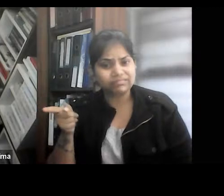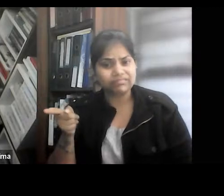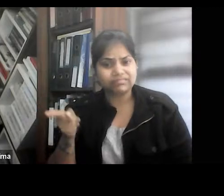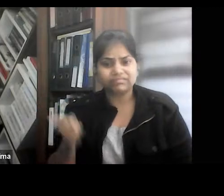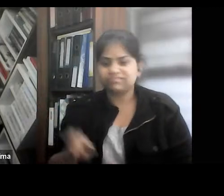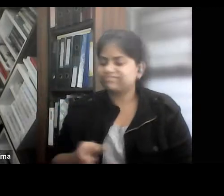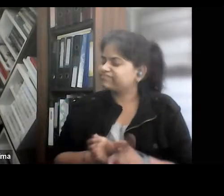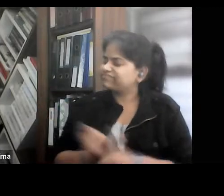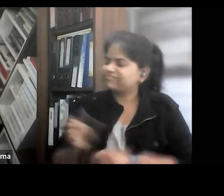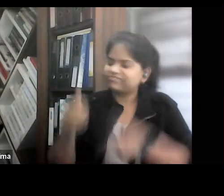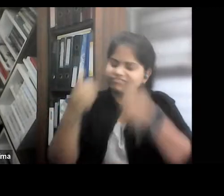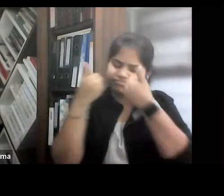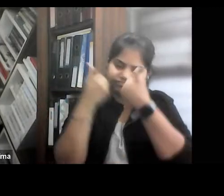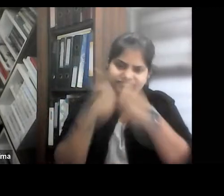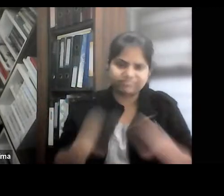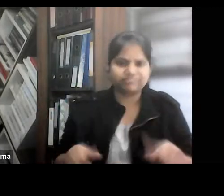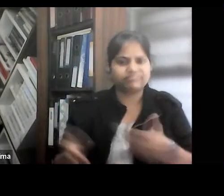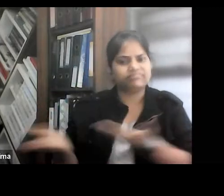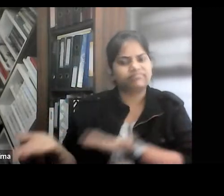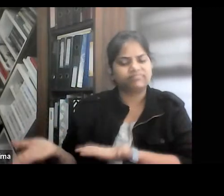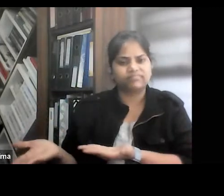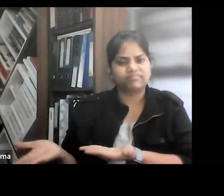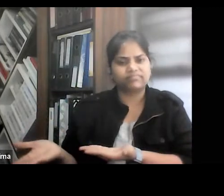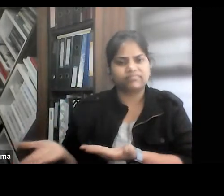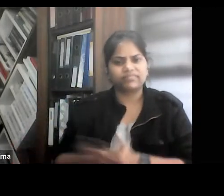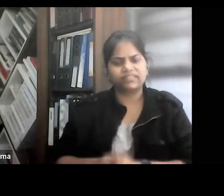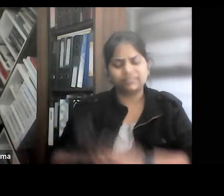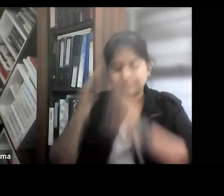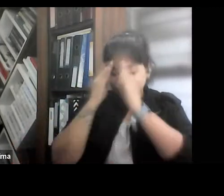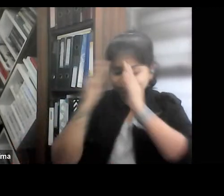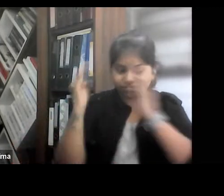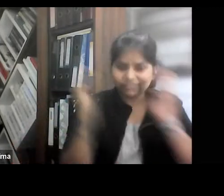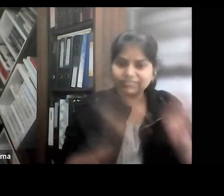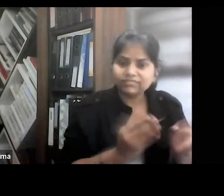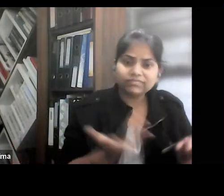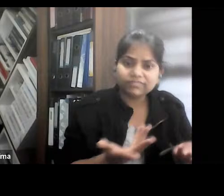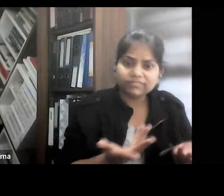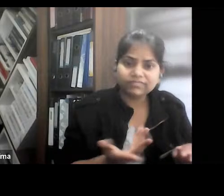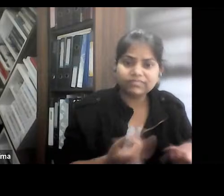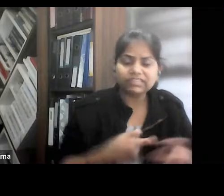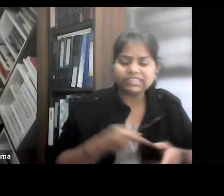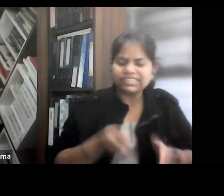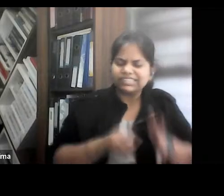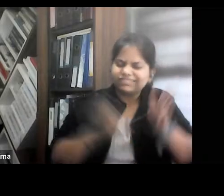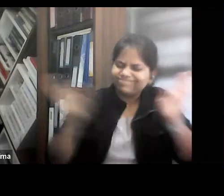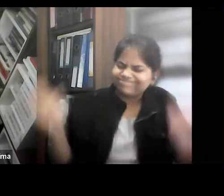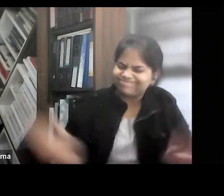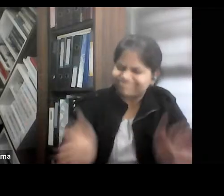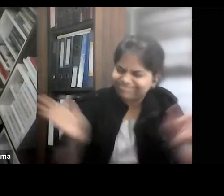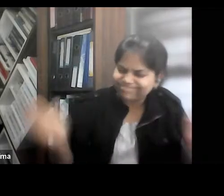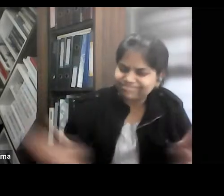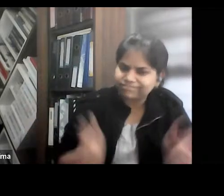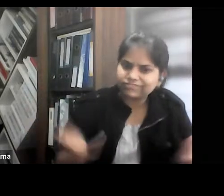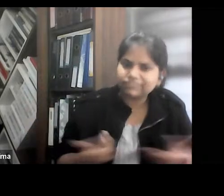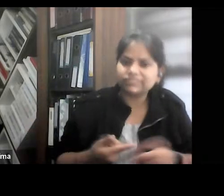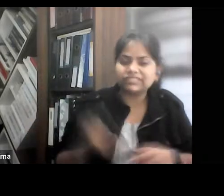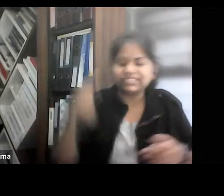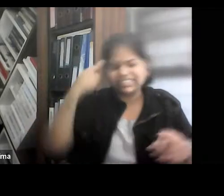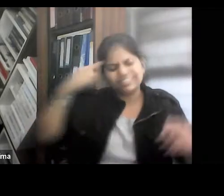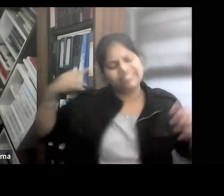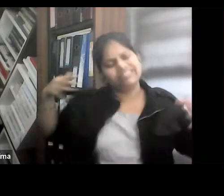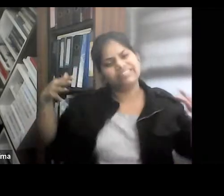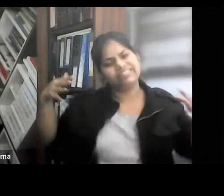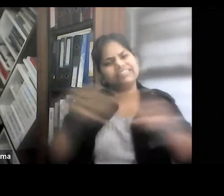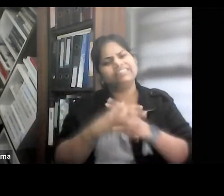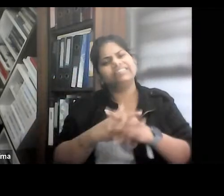absent. The focus, the emphasis, the stress is on